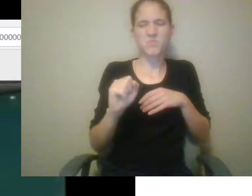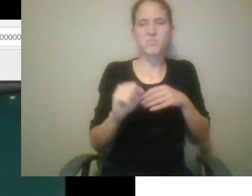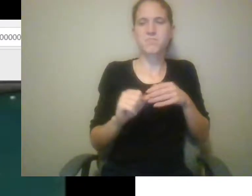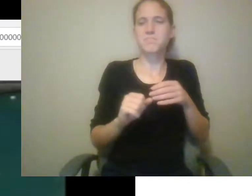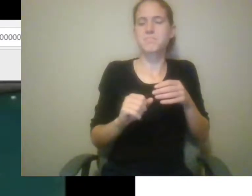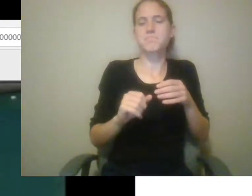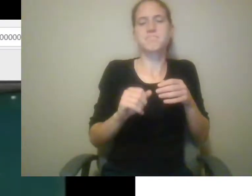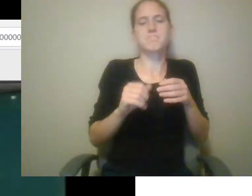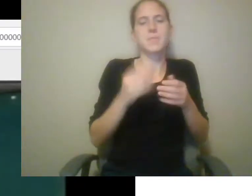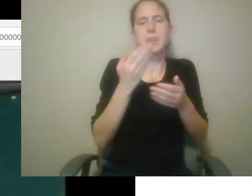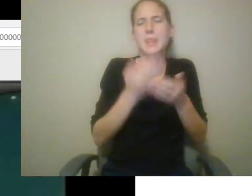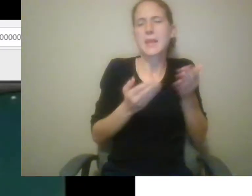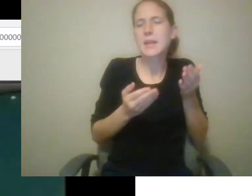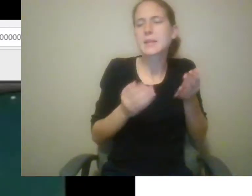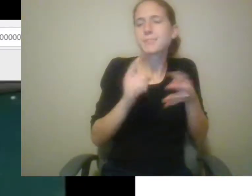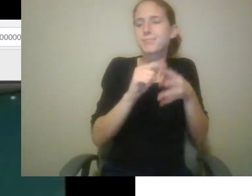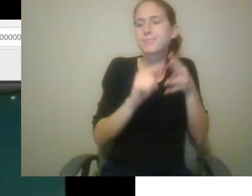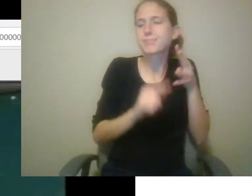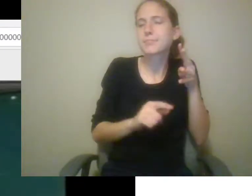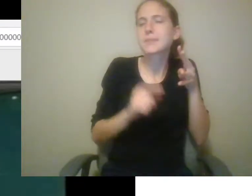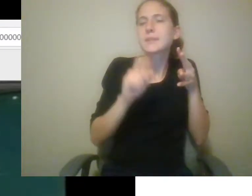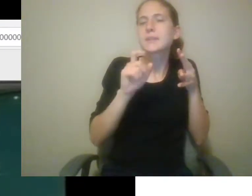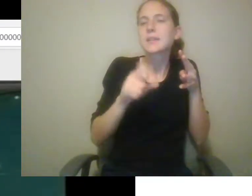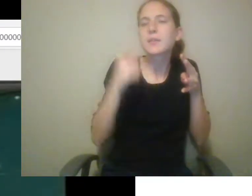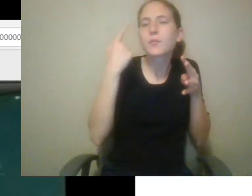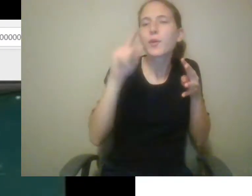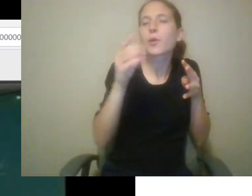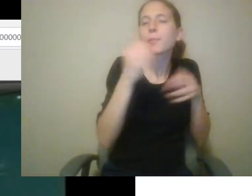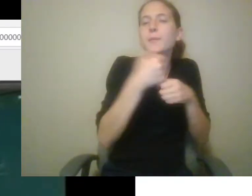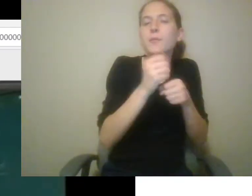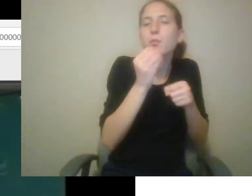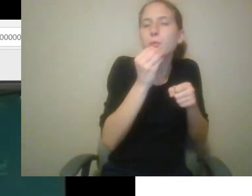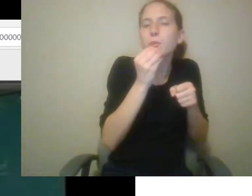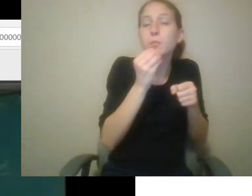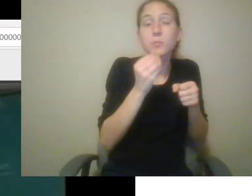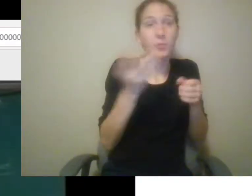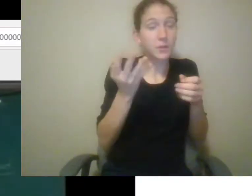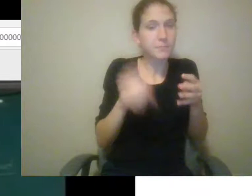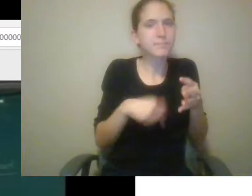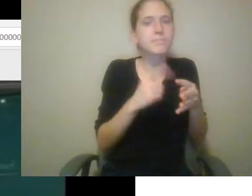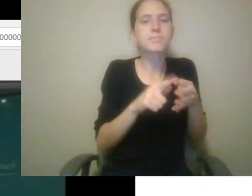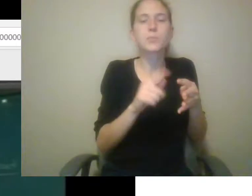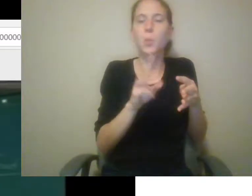All right, and Andrea so far has come up with water,